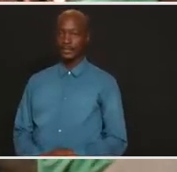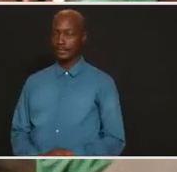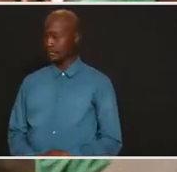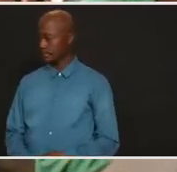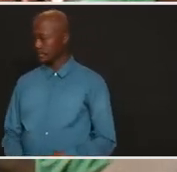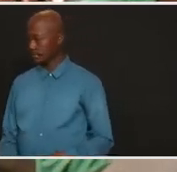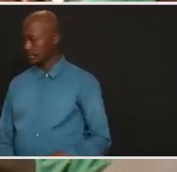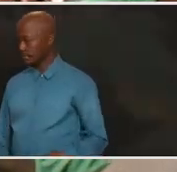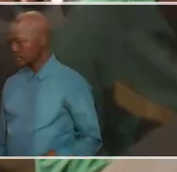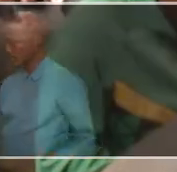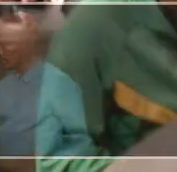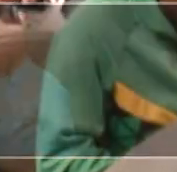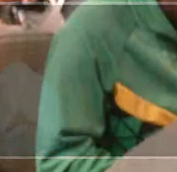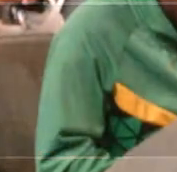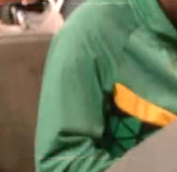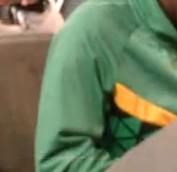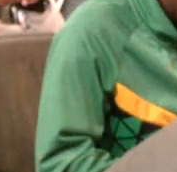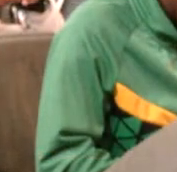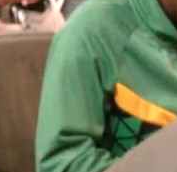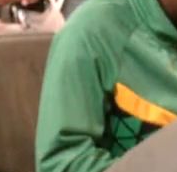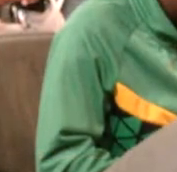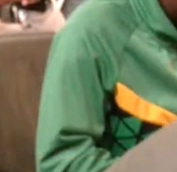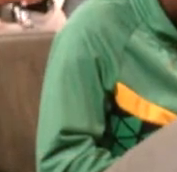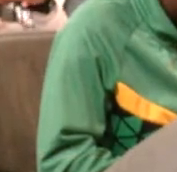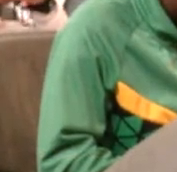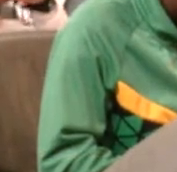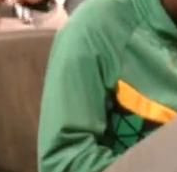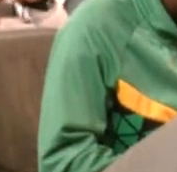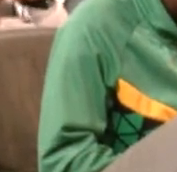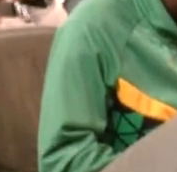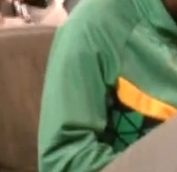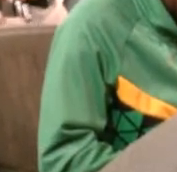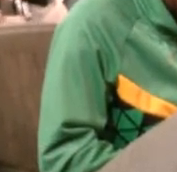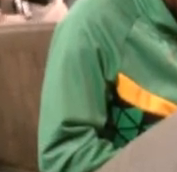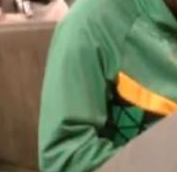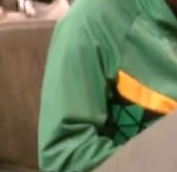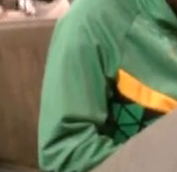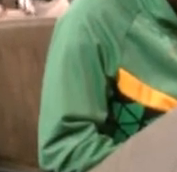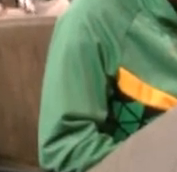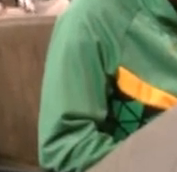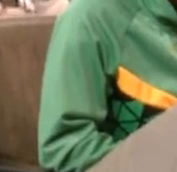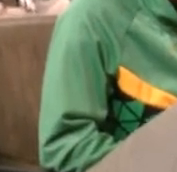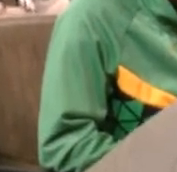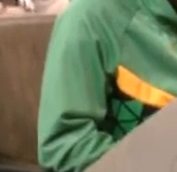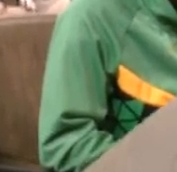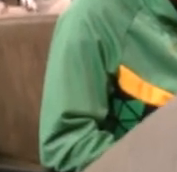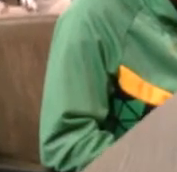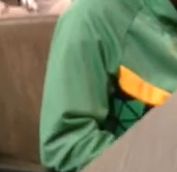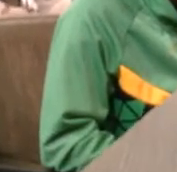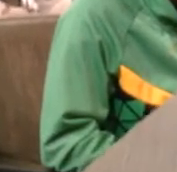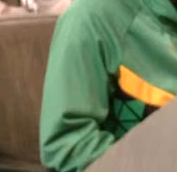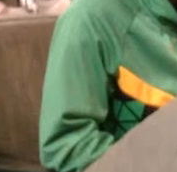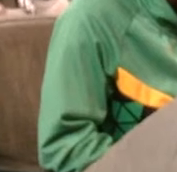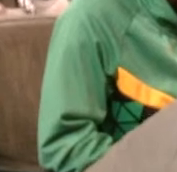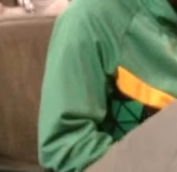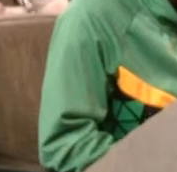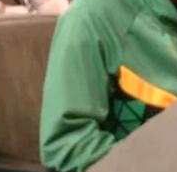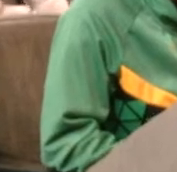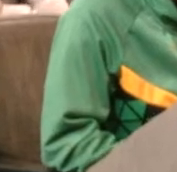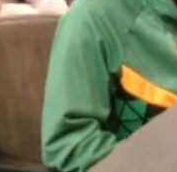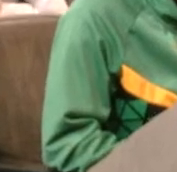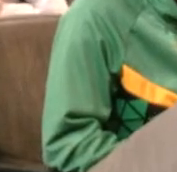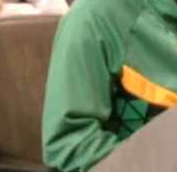I want to start by saying that I do support the bill but I want to emphasize that there's no